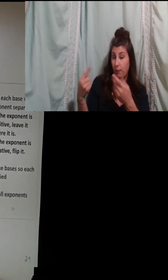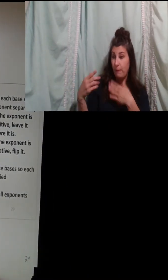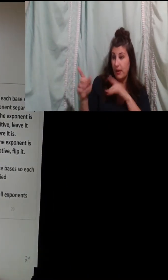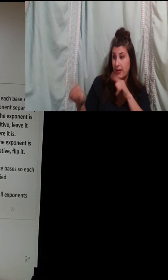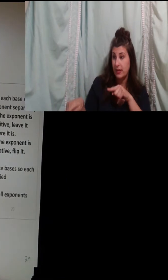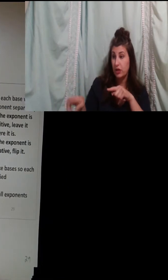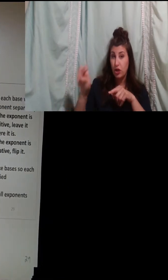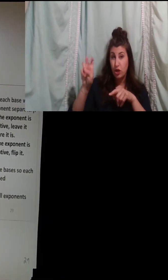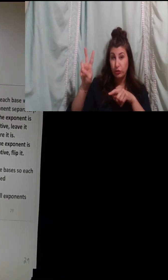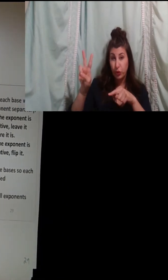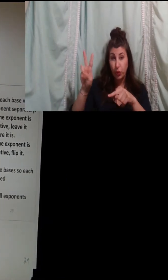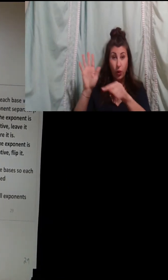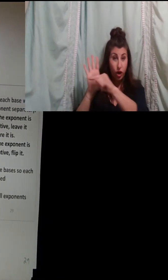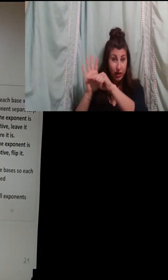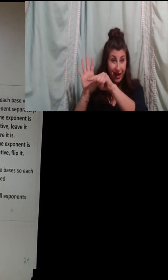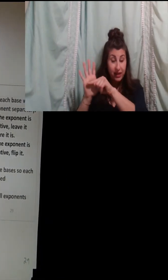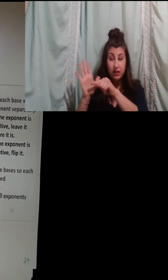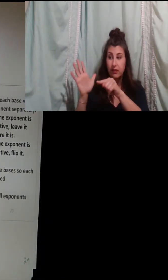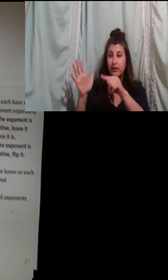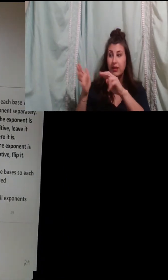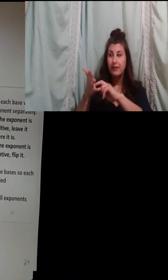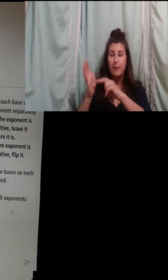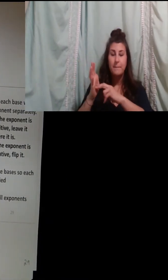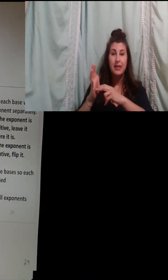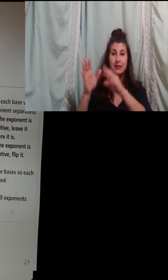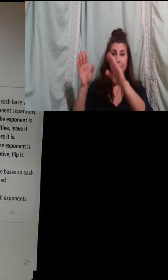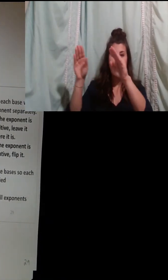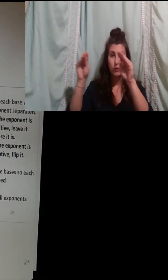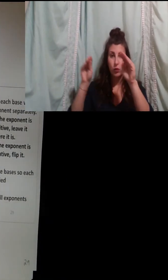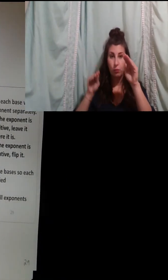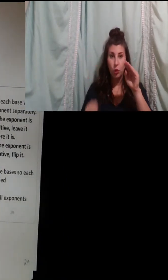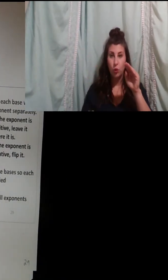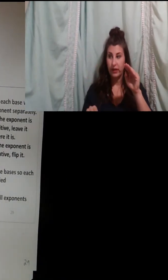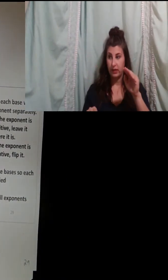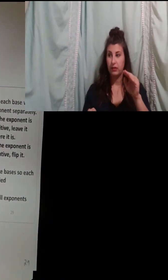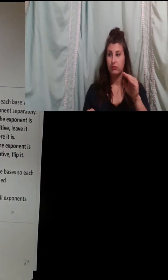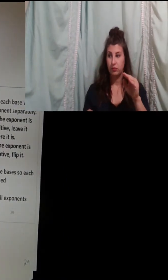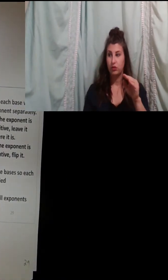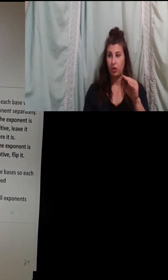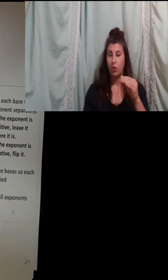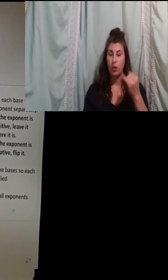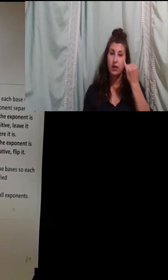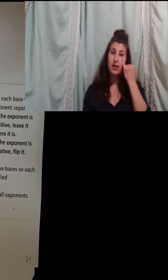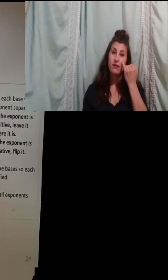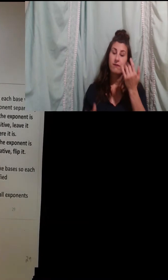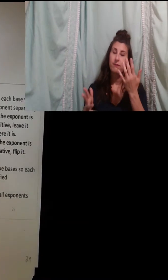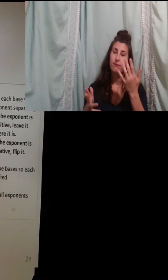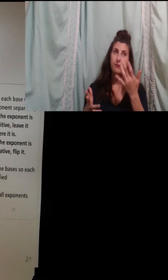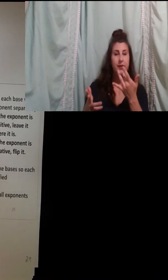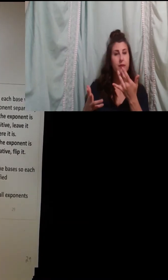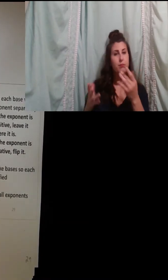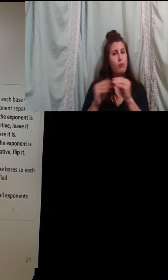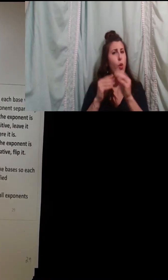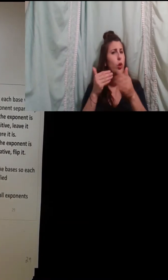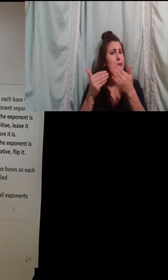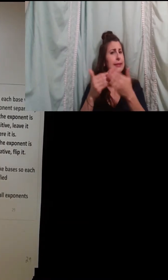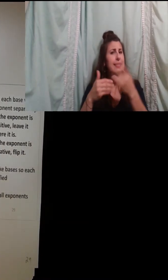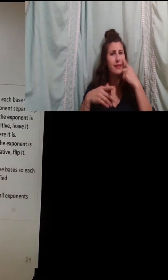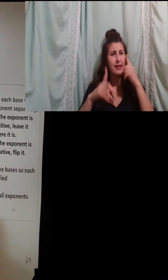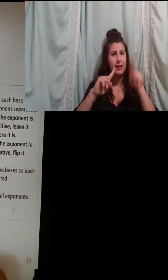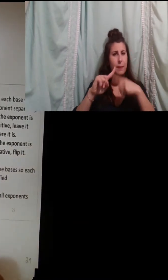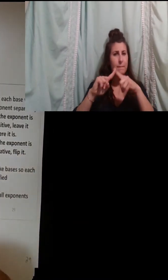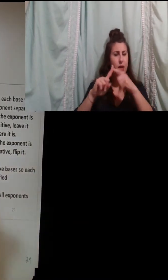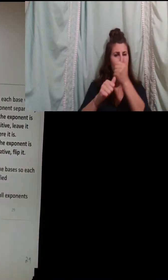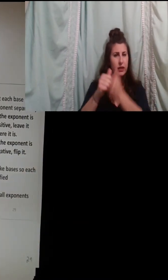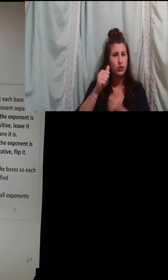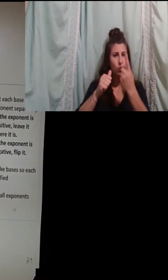now. 2 of these are negative, so that means it's going to have to go to the bottom, all right? And if I want to think of each one